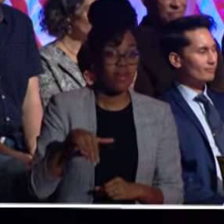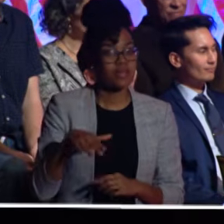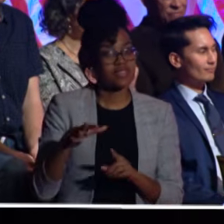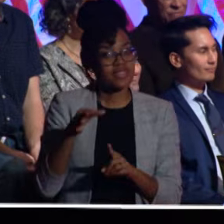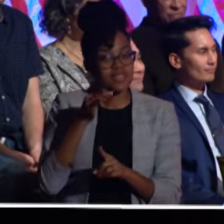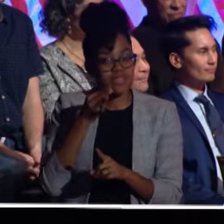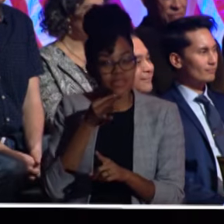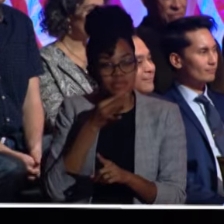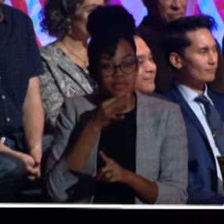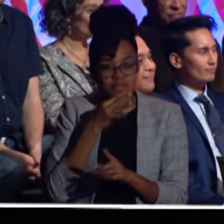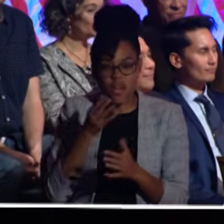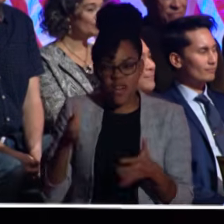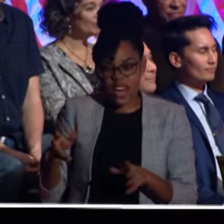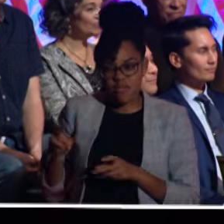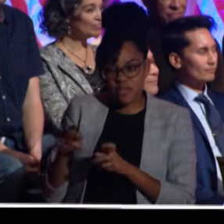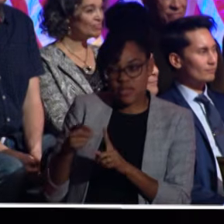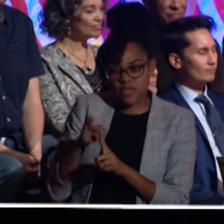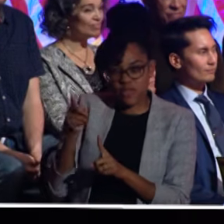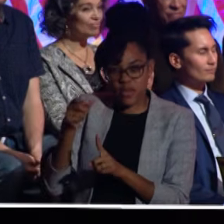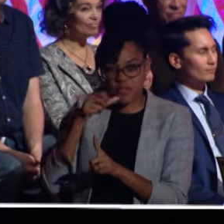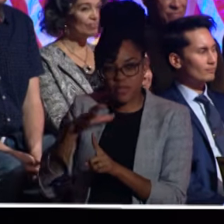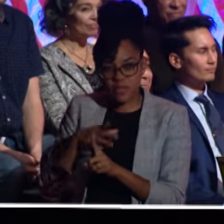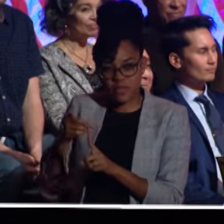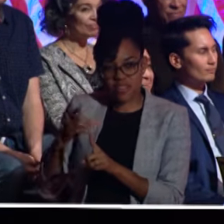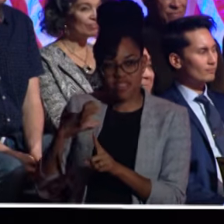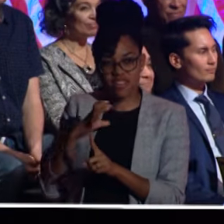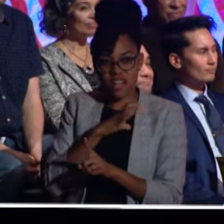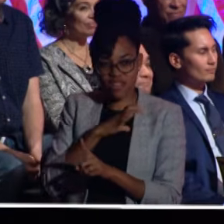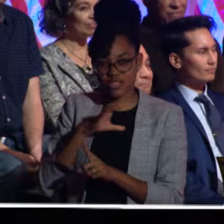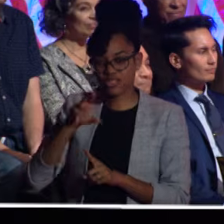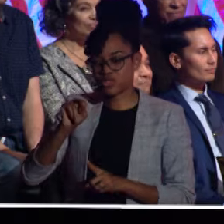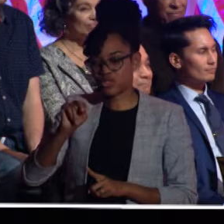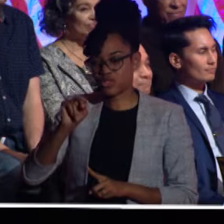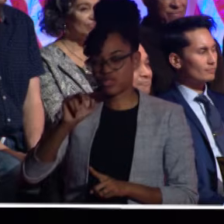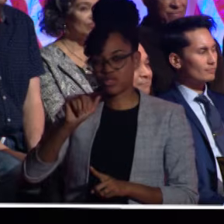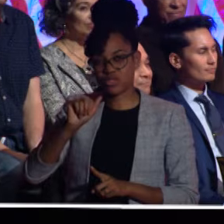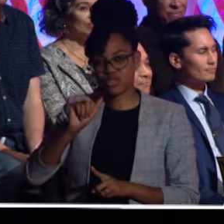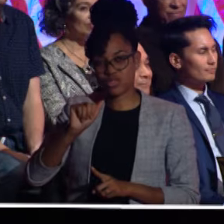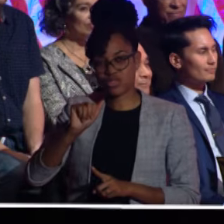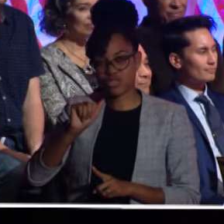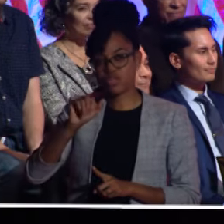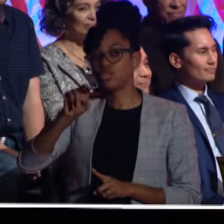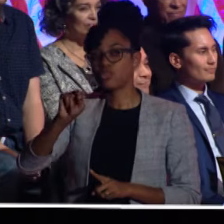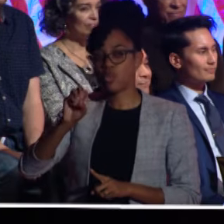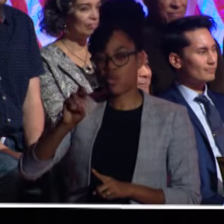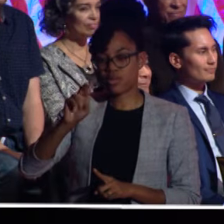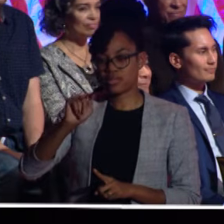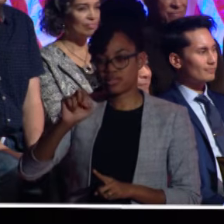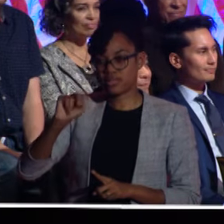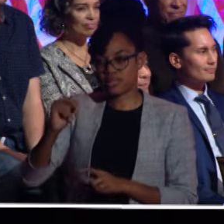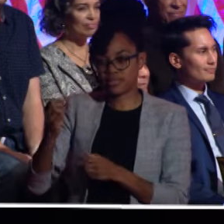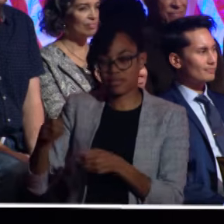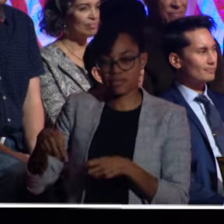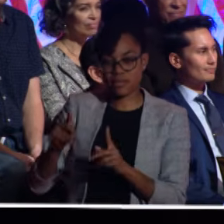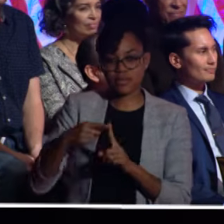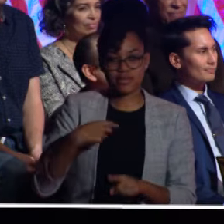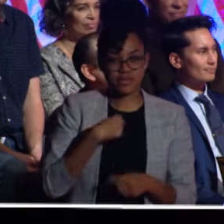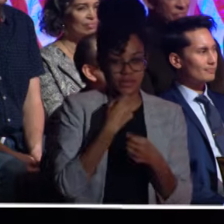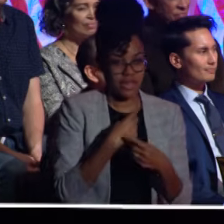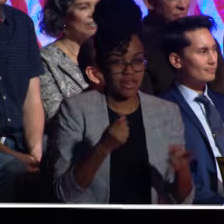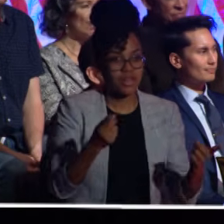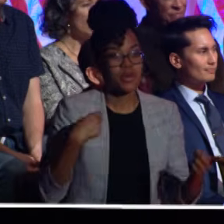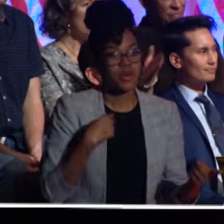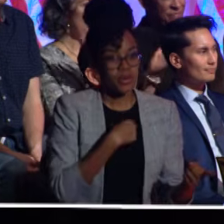this, Congresswoman Norton will introduce legislation to fully convey the RFK Stadium campus to the District